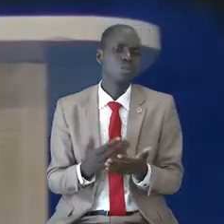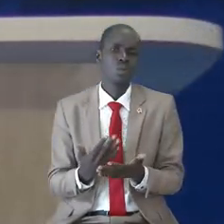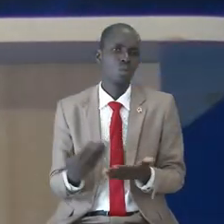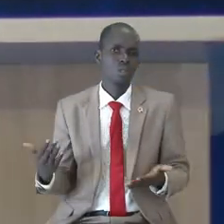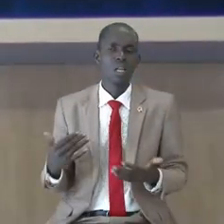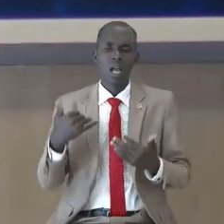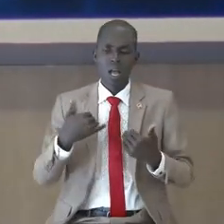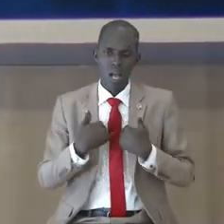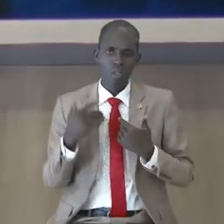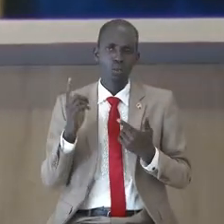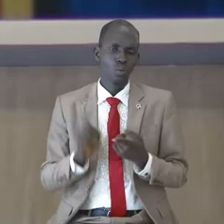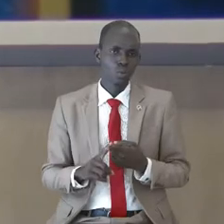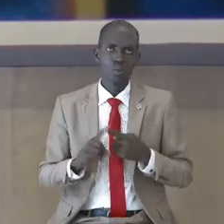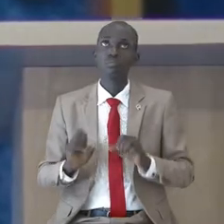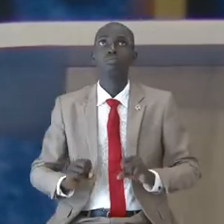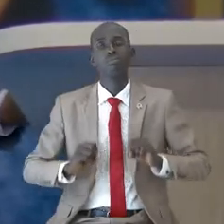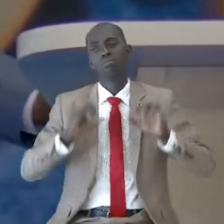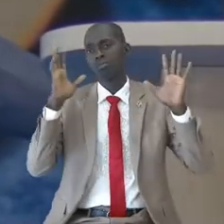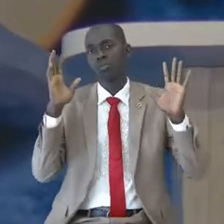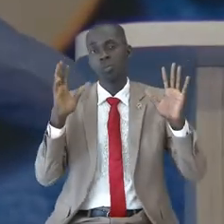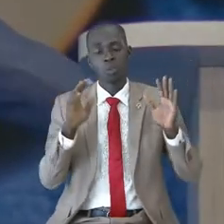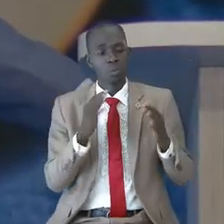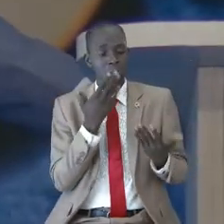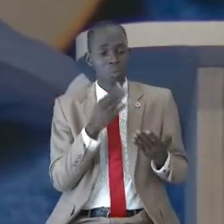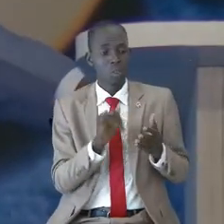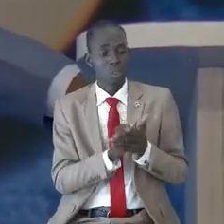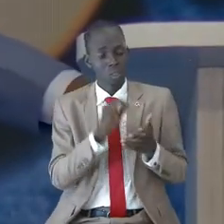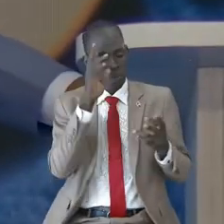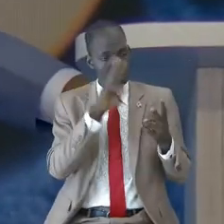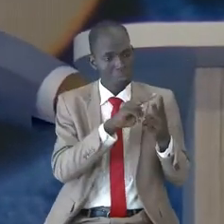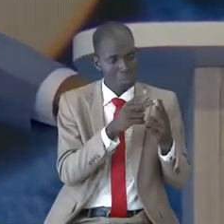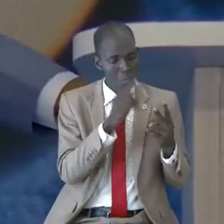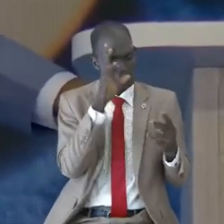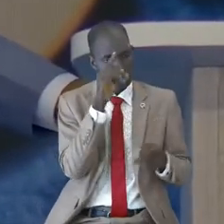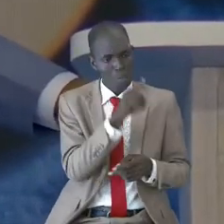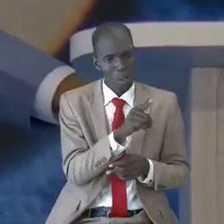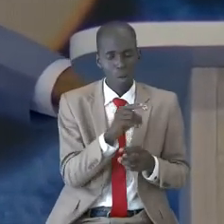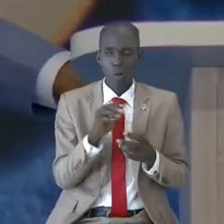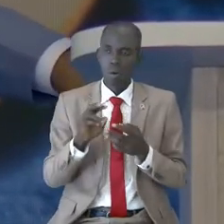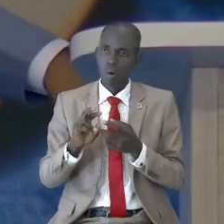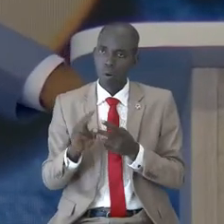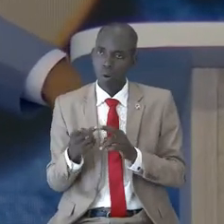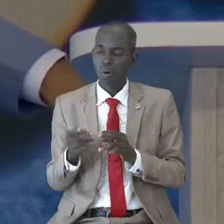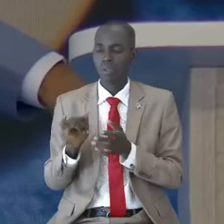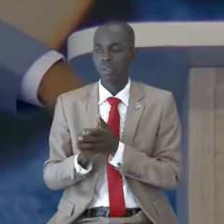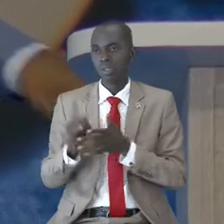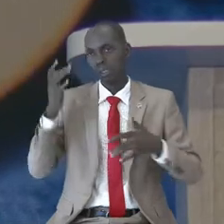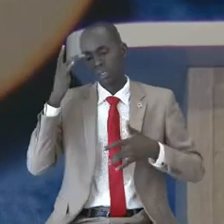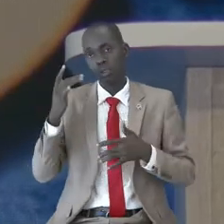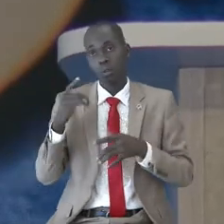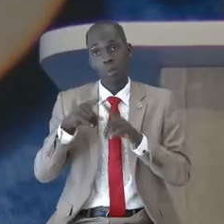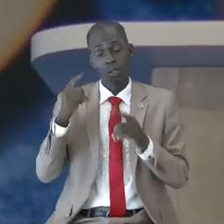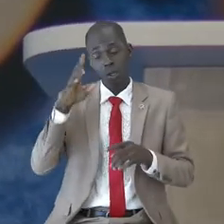give up. Either the man or the malady. But the man will not give up.